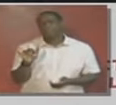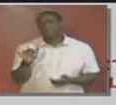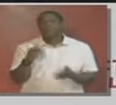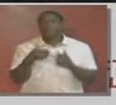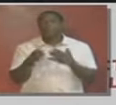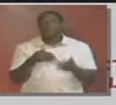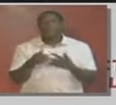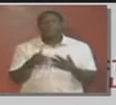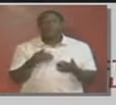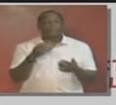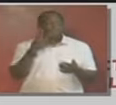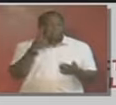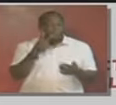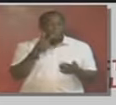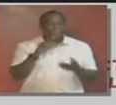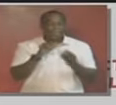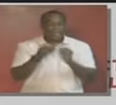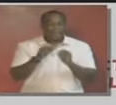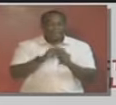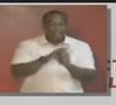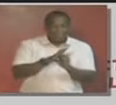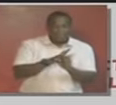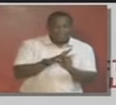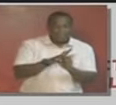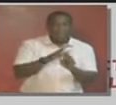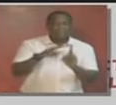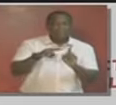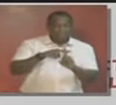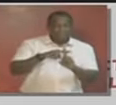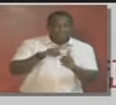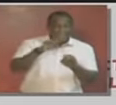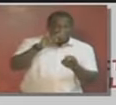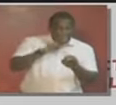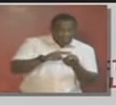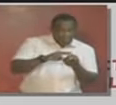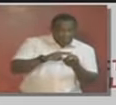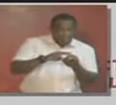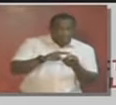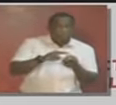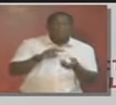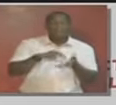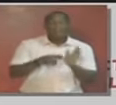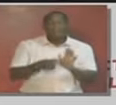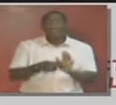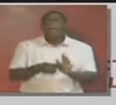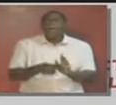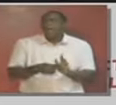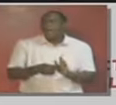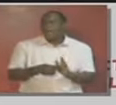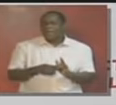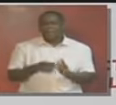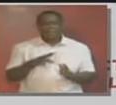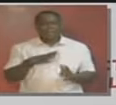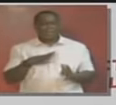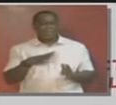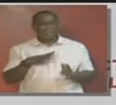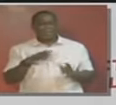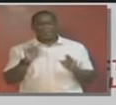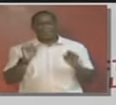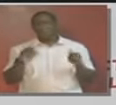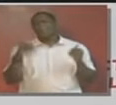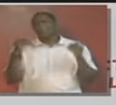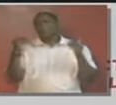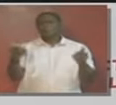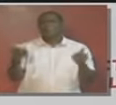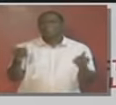W's. Wear your mask, watch your distance, wash your hands, so that we can continue to have those lower numbers. I'll turn you over to